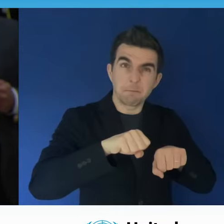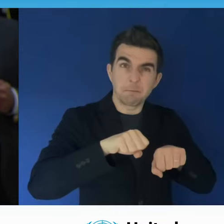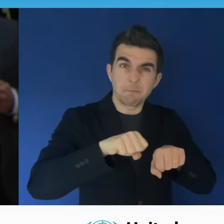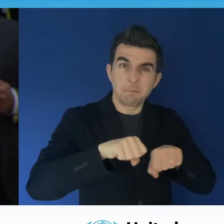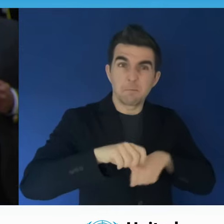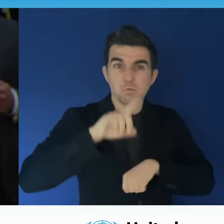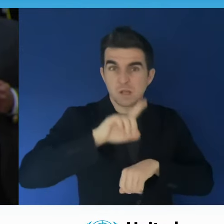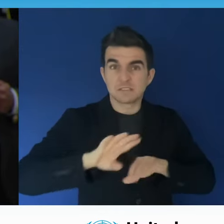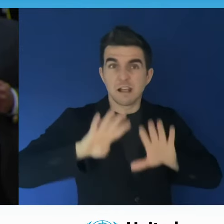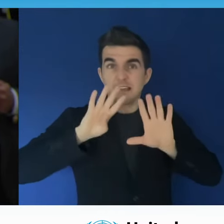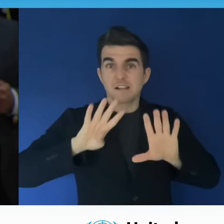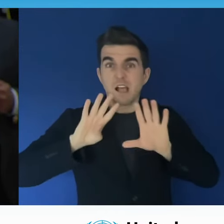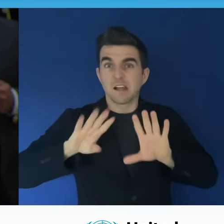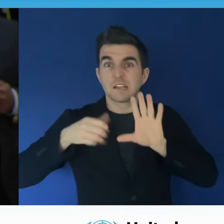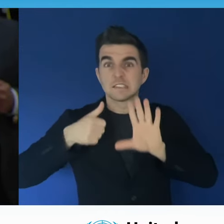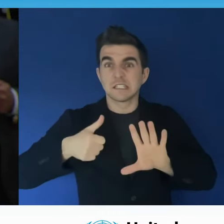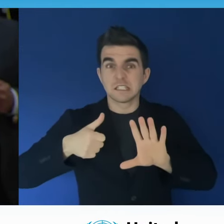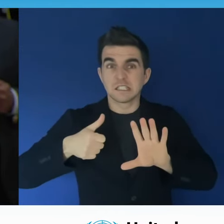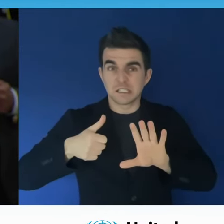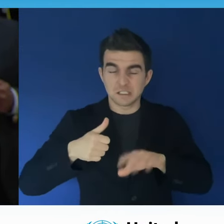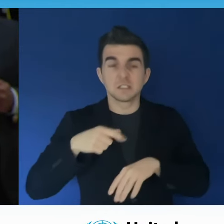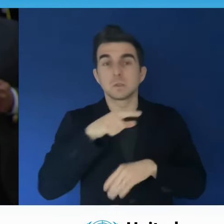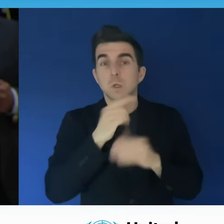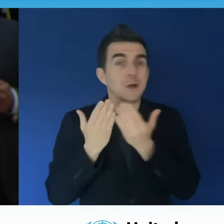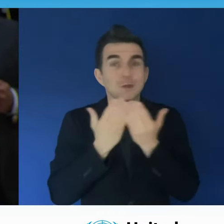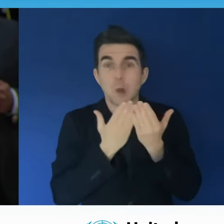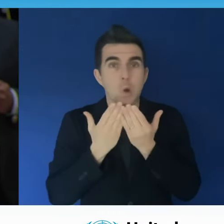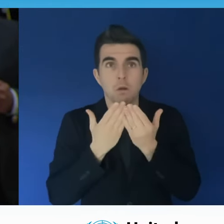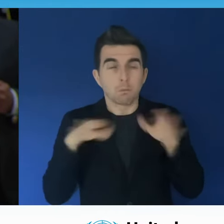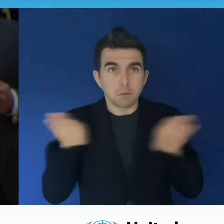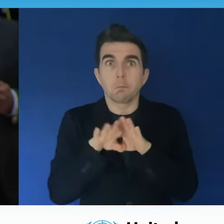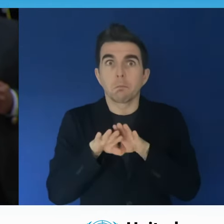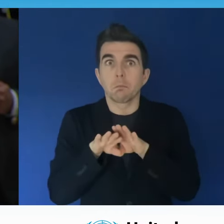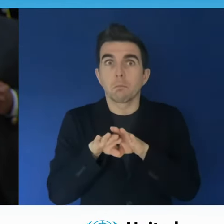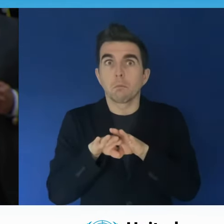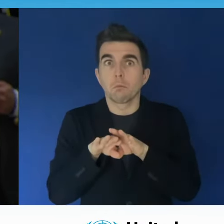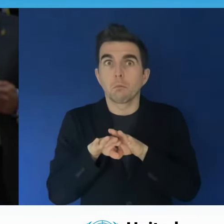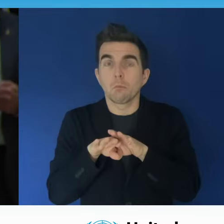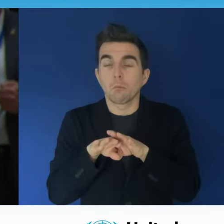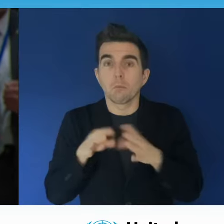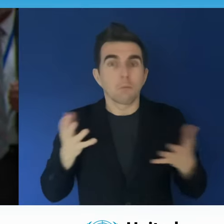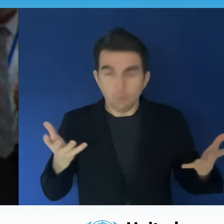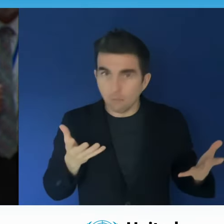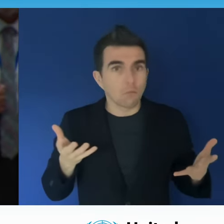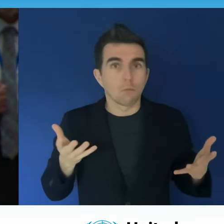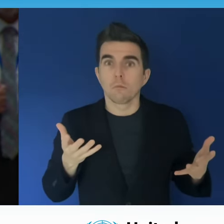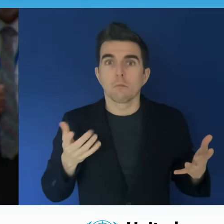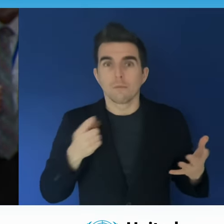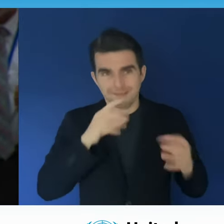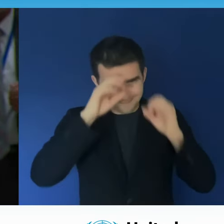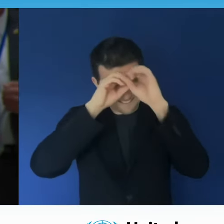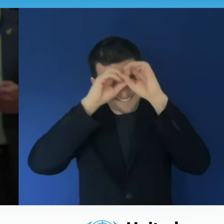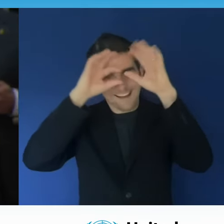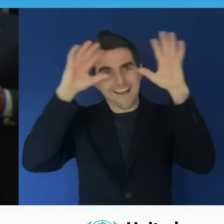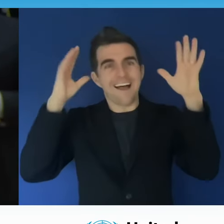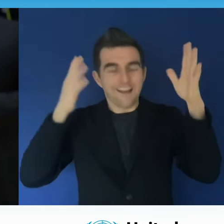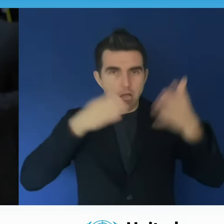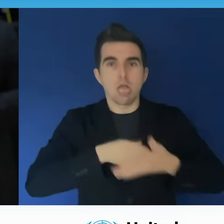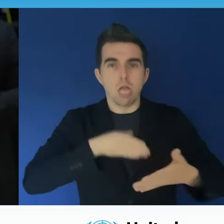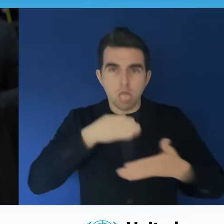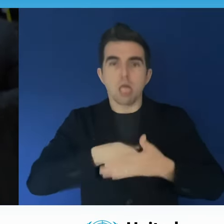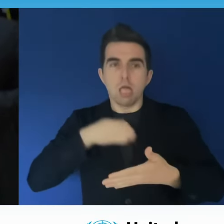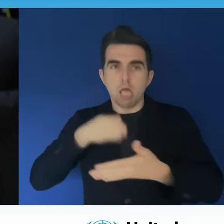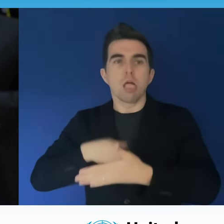forced into marriage at that young age. But did she give up? The answer is no, she did